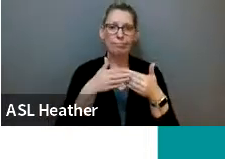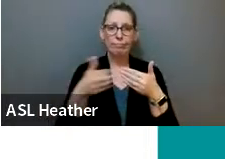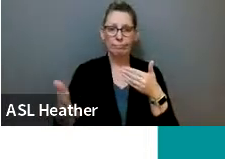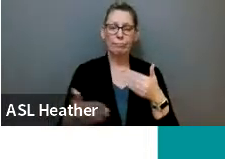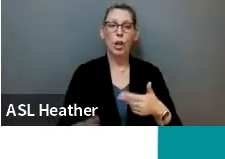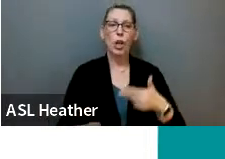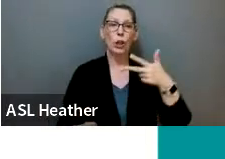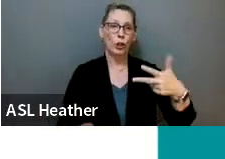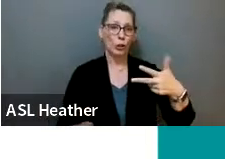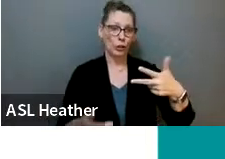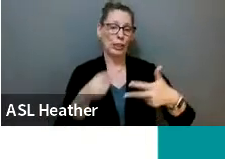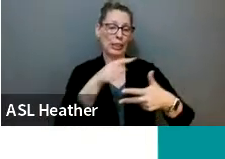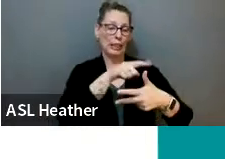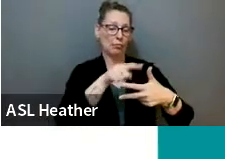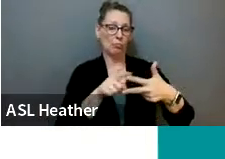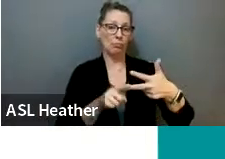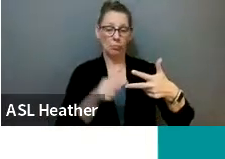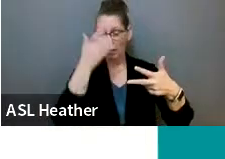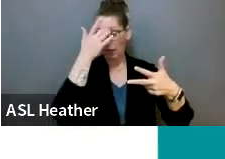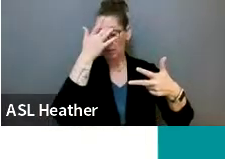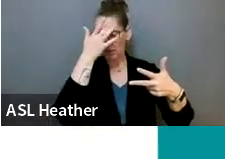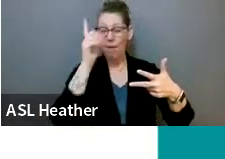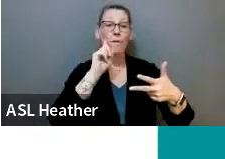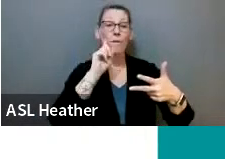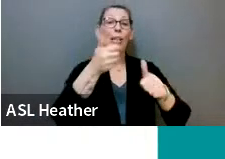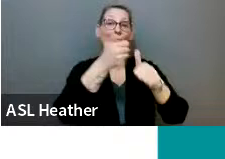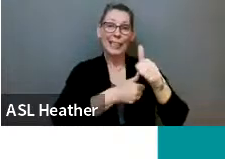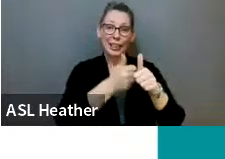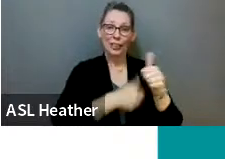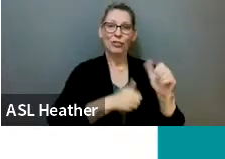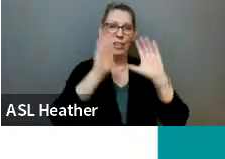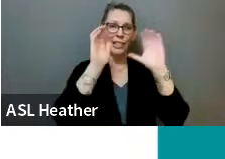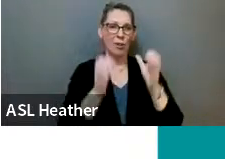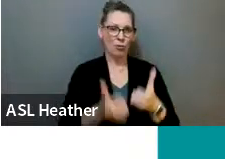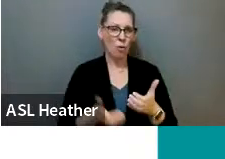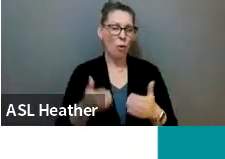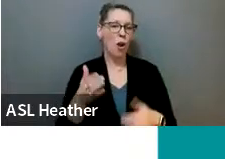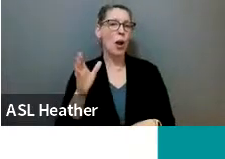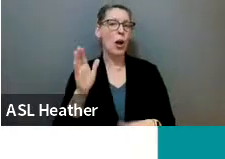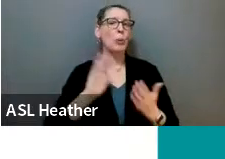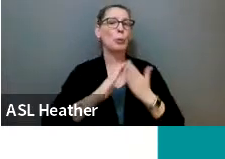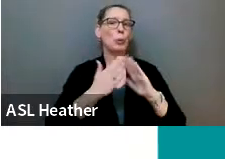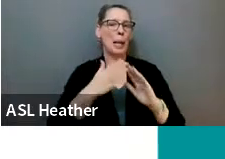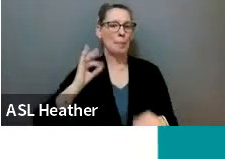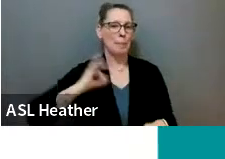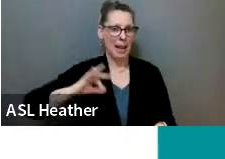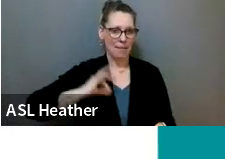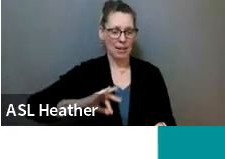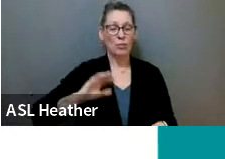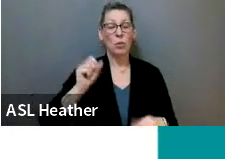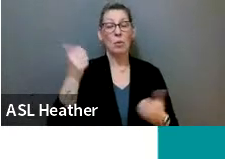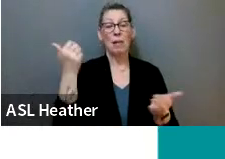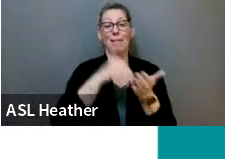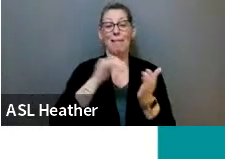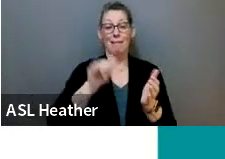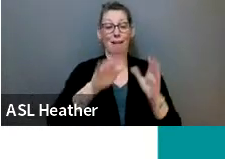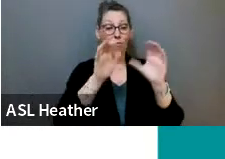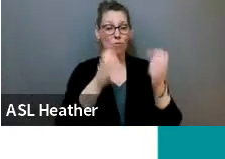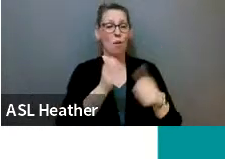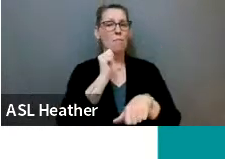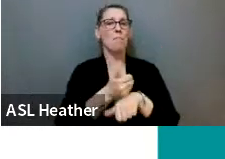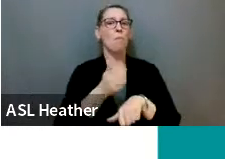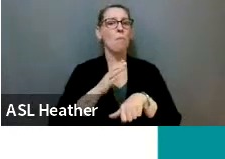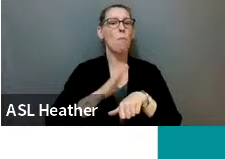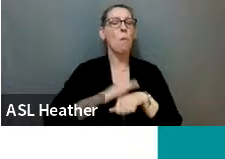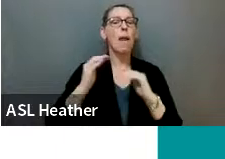points with the CBAG for each category of community benefits. So again, these categories are based on the program's